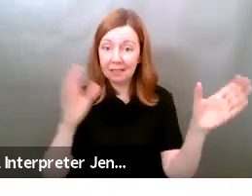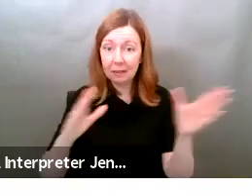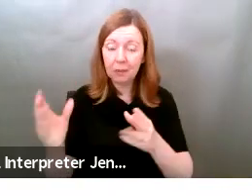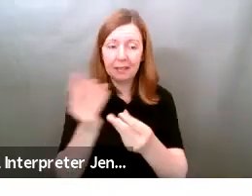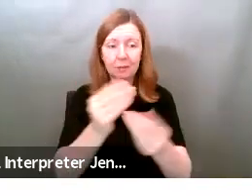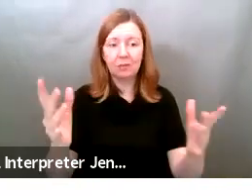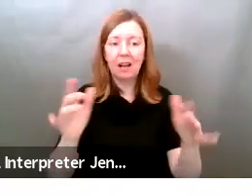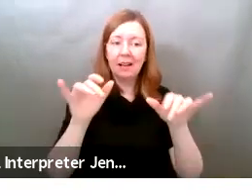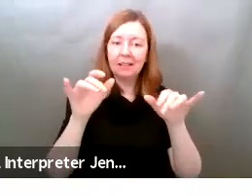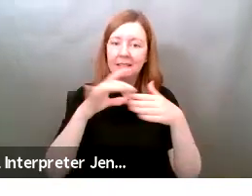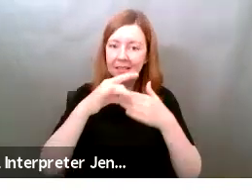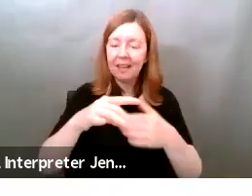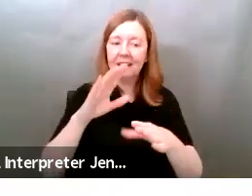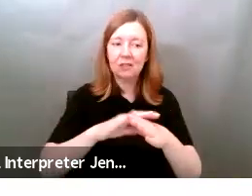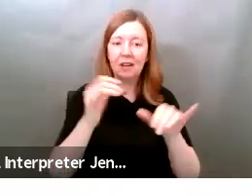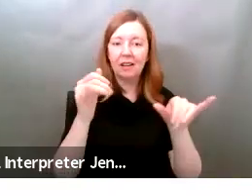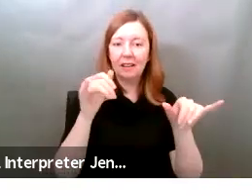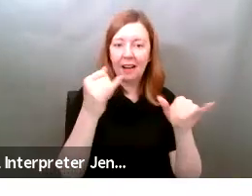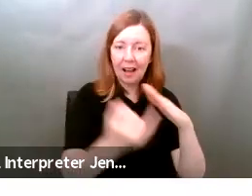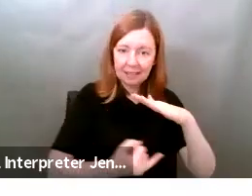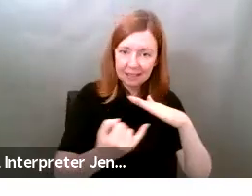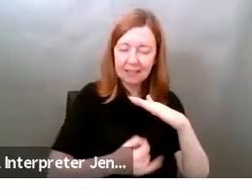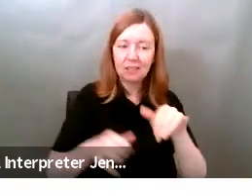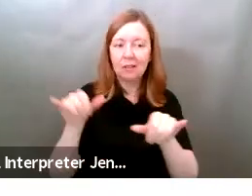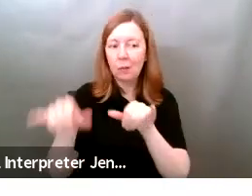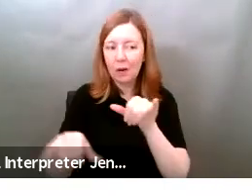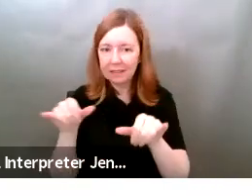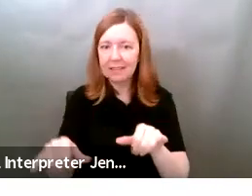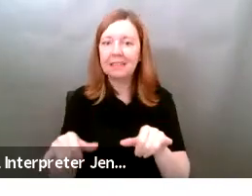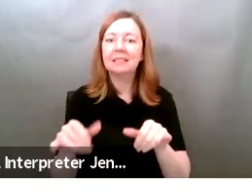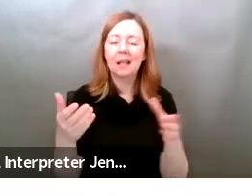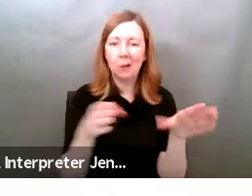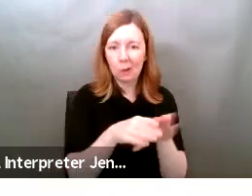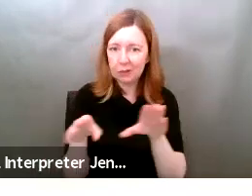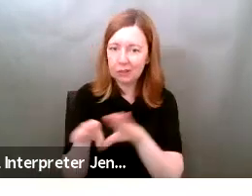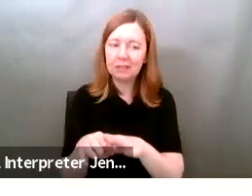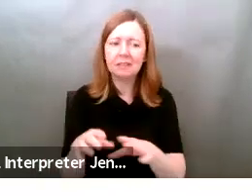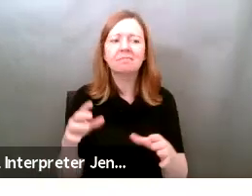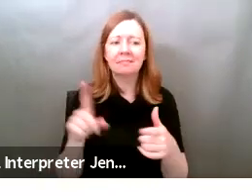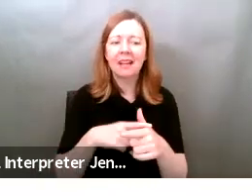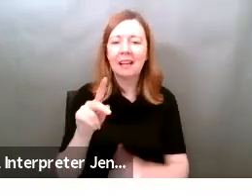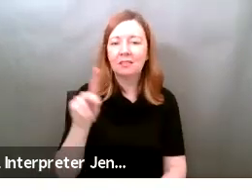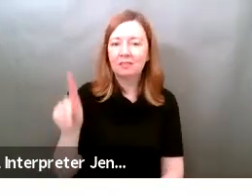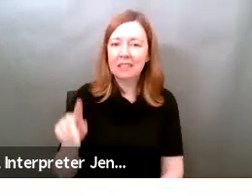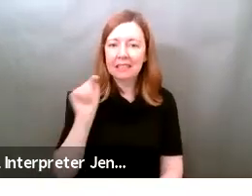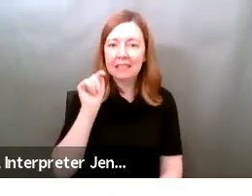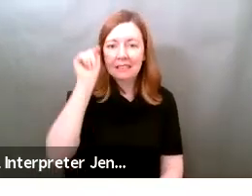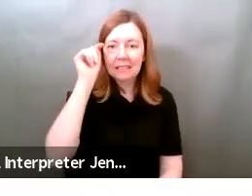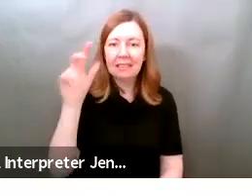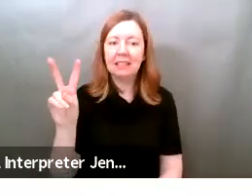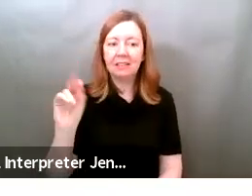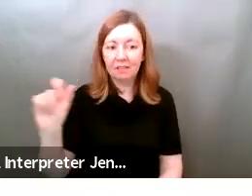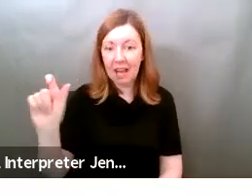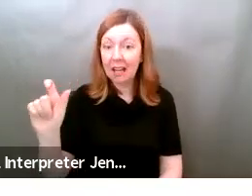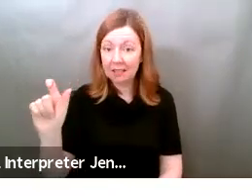on isolation and quarantine and closures. And then finally, I mentioned the Philly Teen Vax program, and the goal of